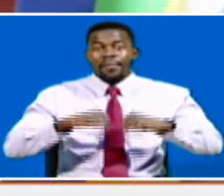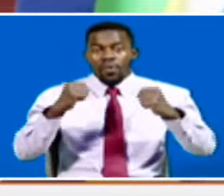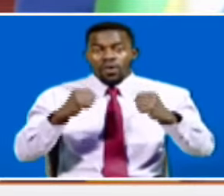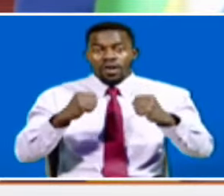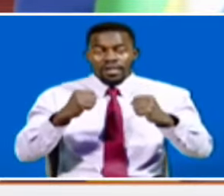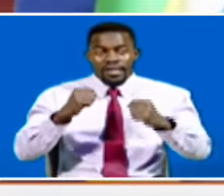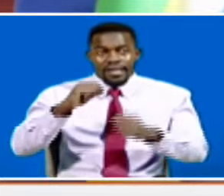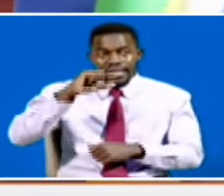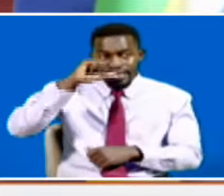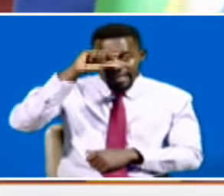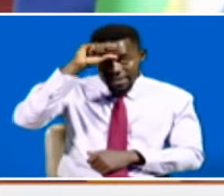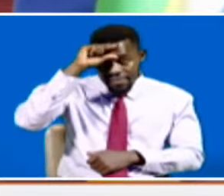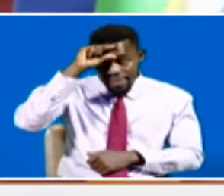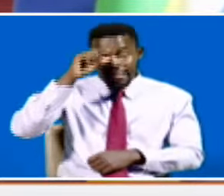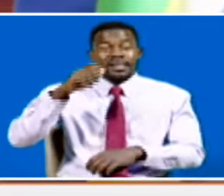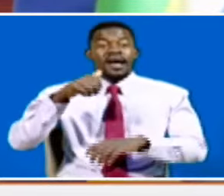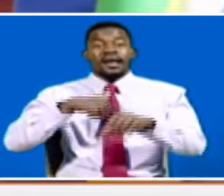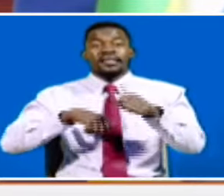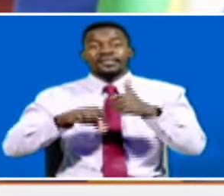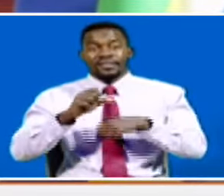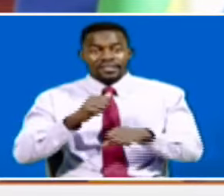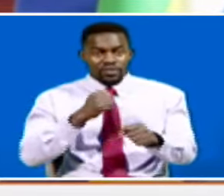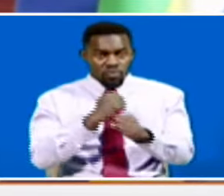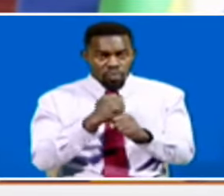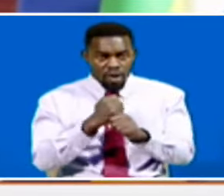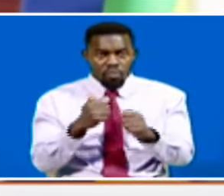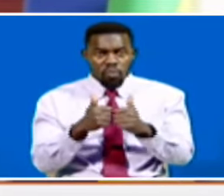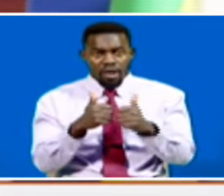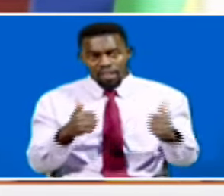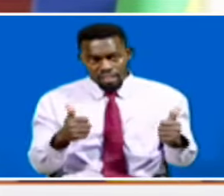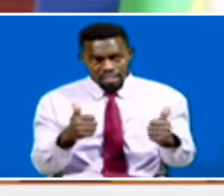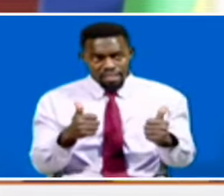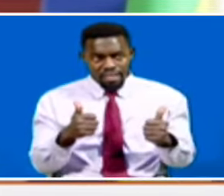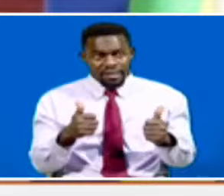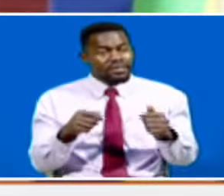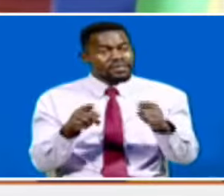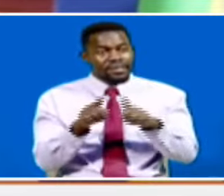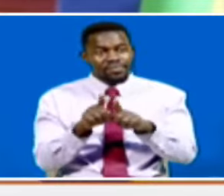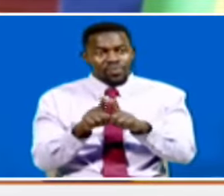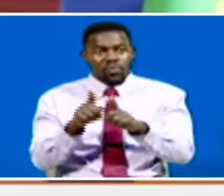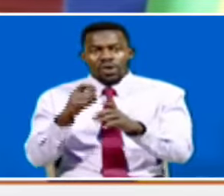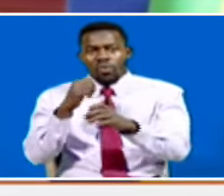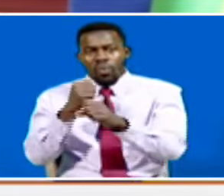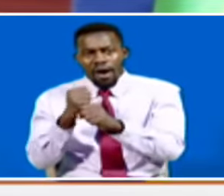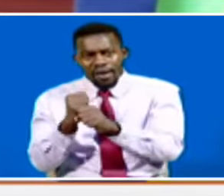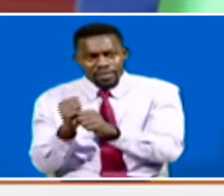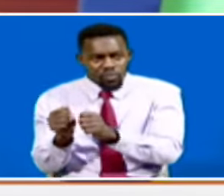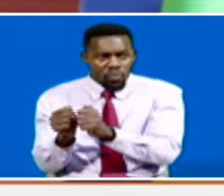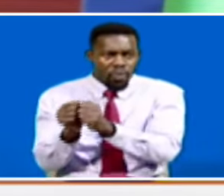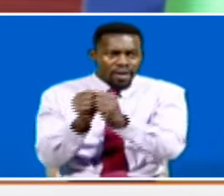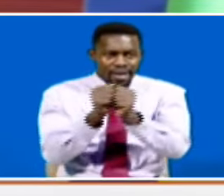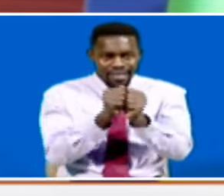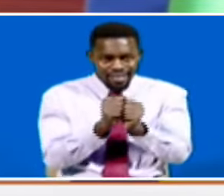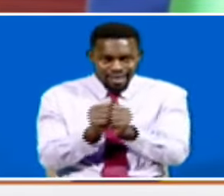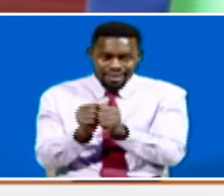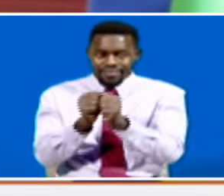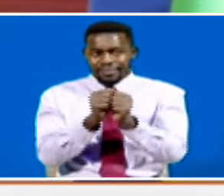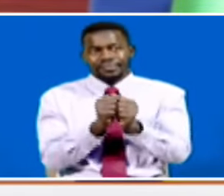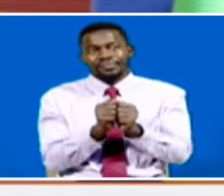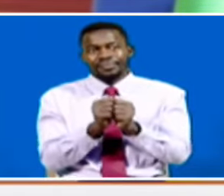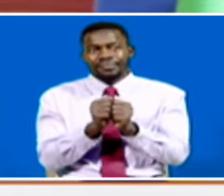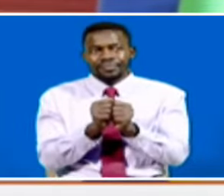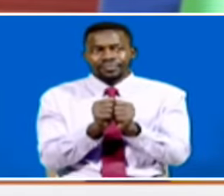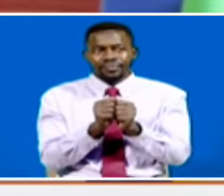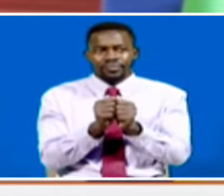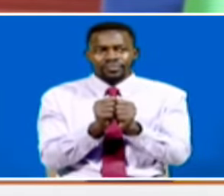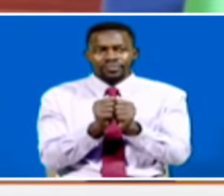Government Coordination Secretariat and GAO to really pull together as partners and